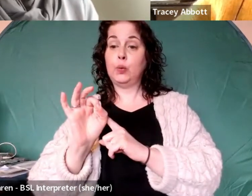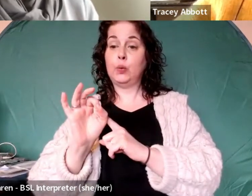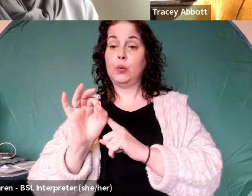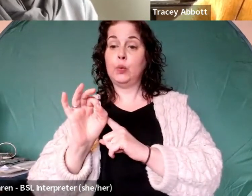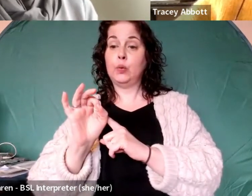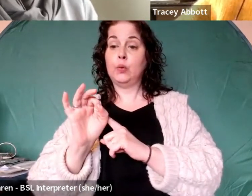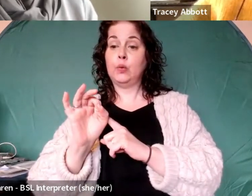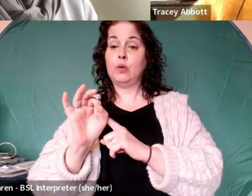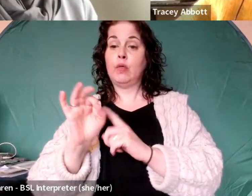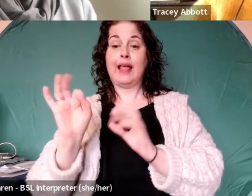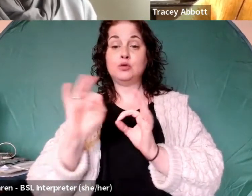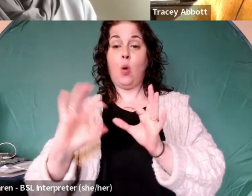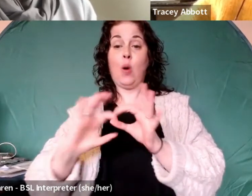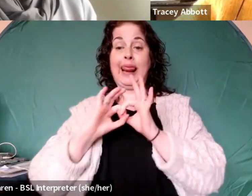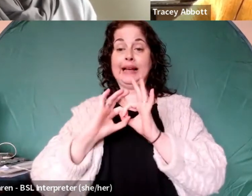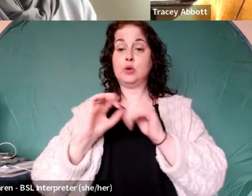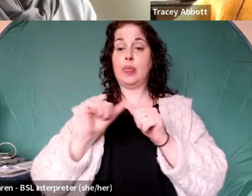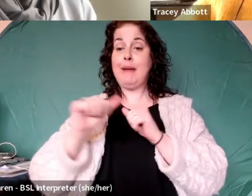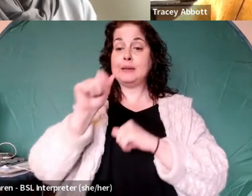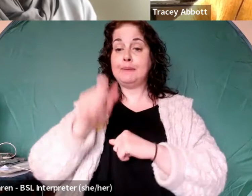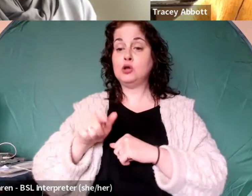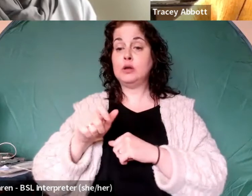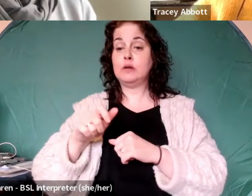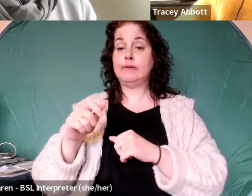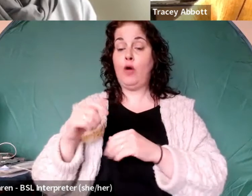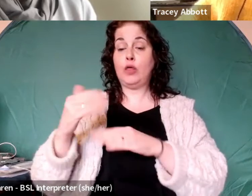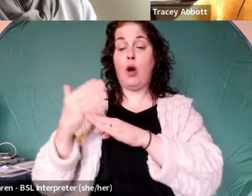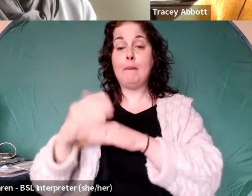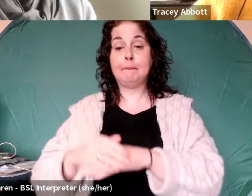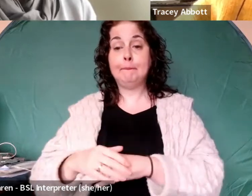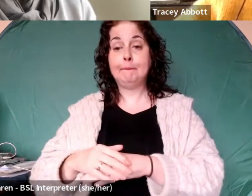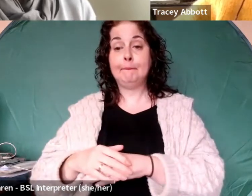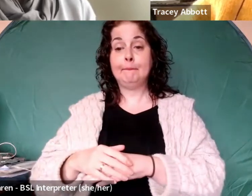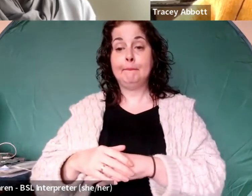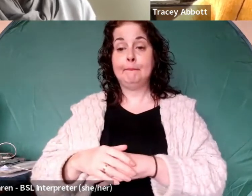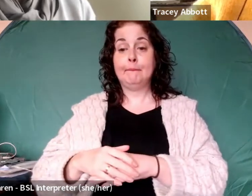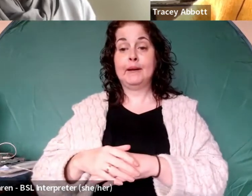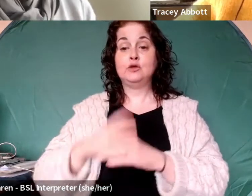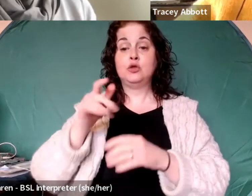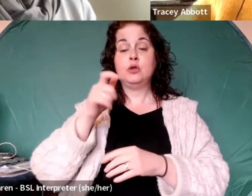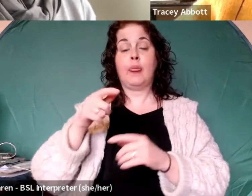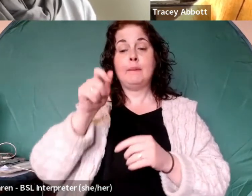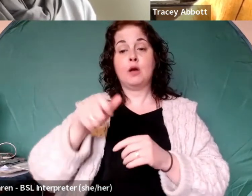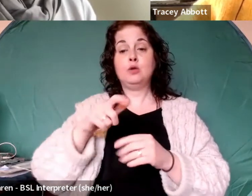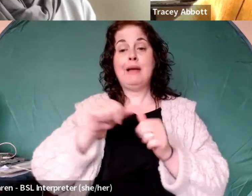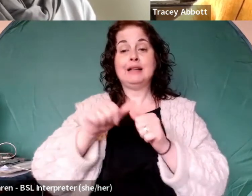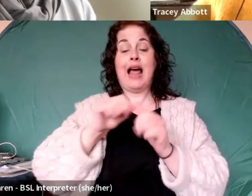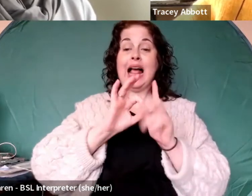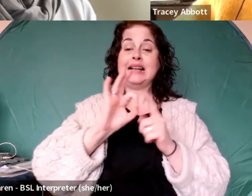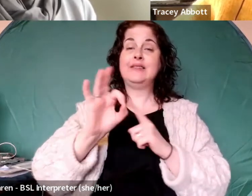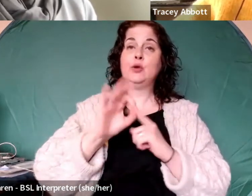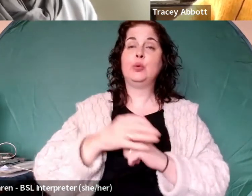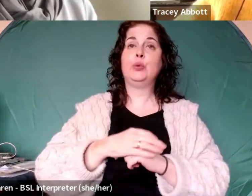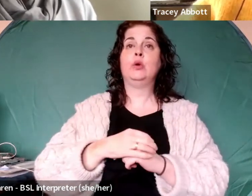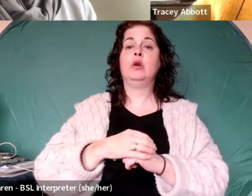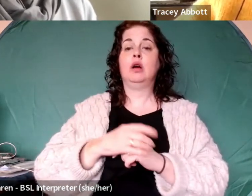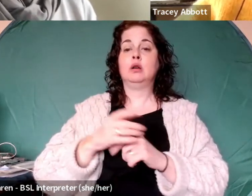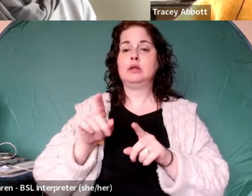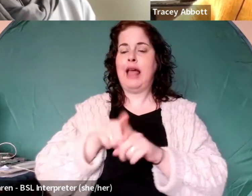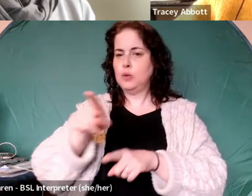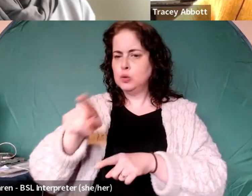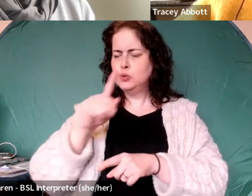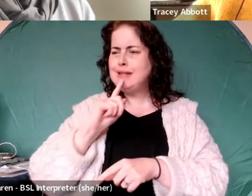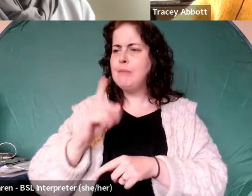has no correlation to the best candidate for the role. It's just the person who's the best at interview. Yeah. And I wonder if it's very much what you say